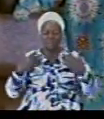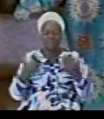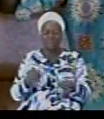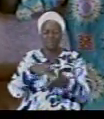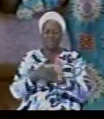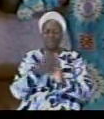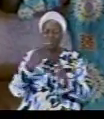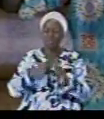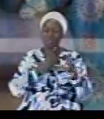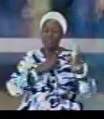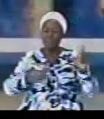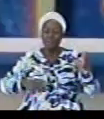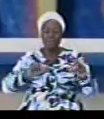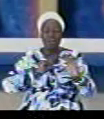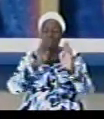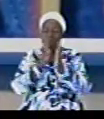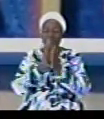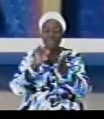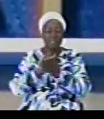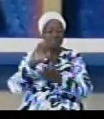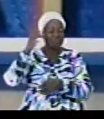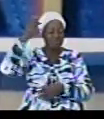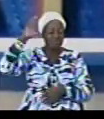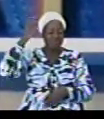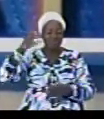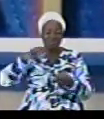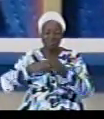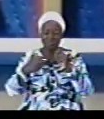I pray that mental problem